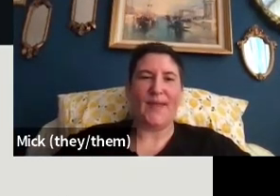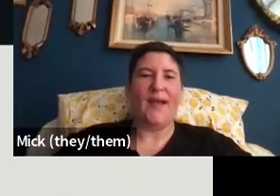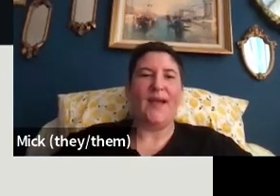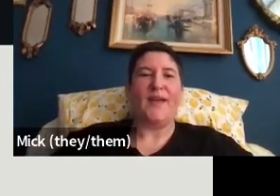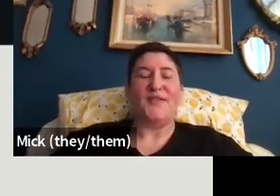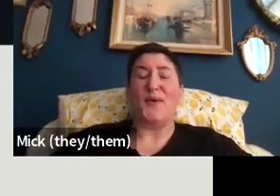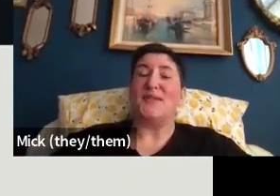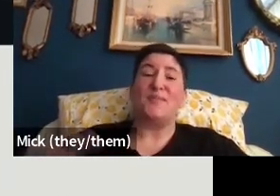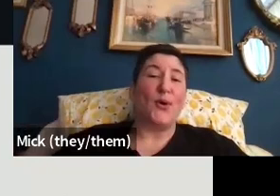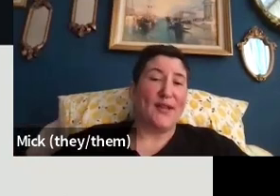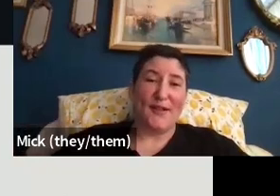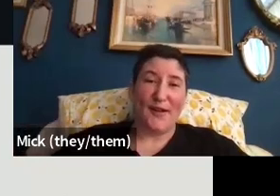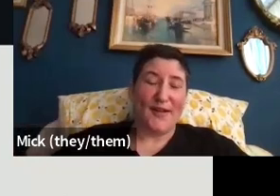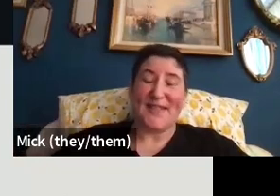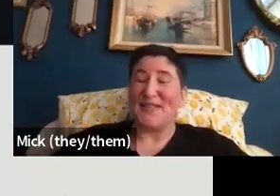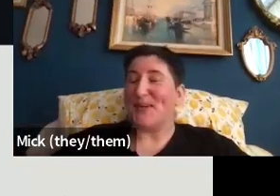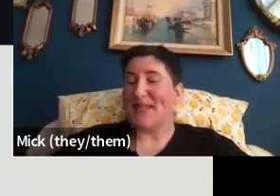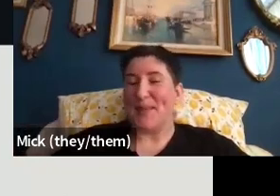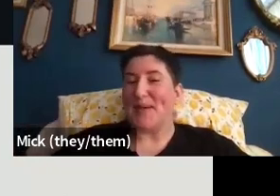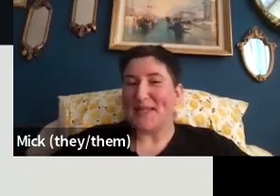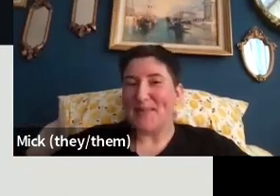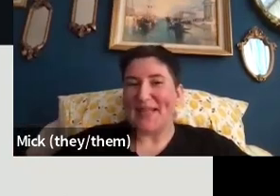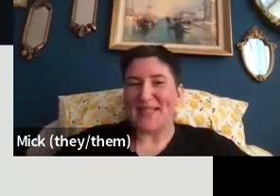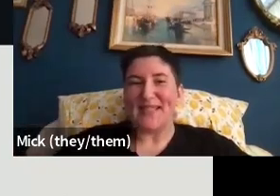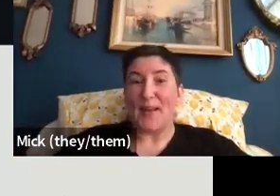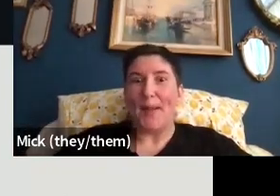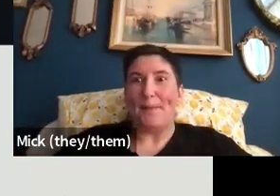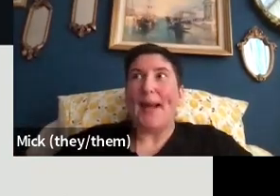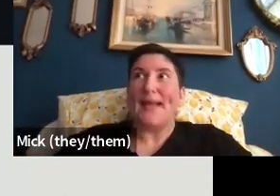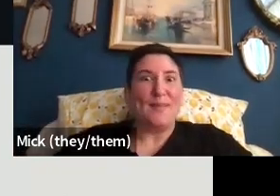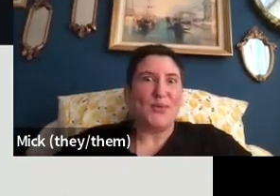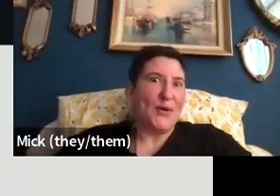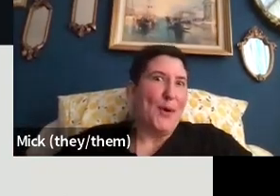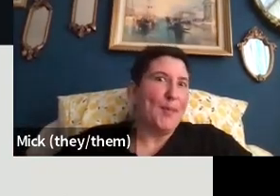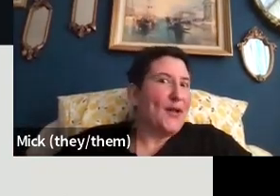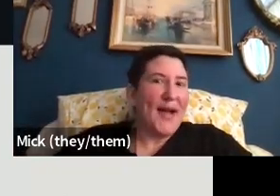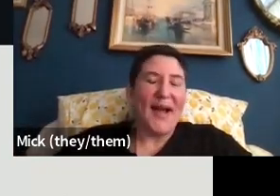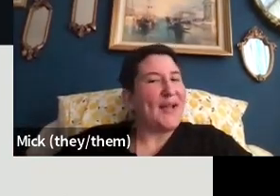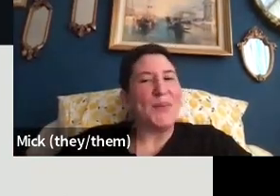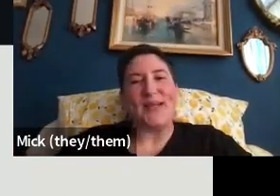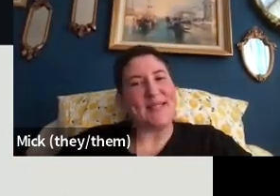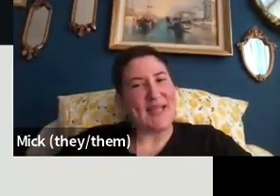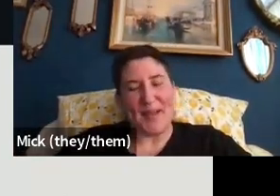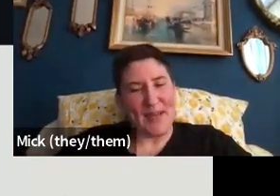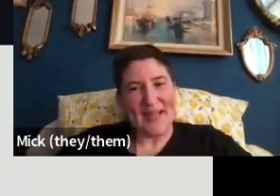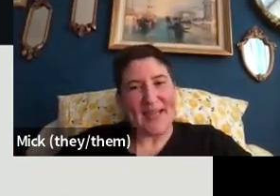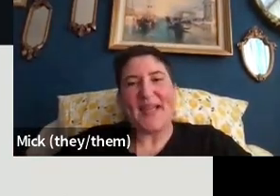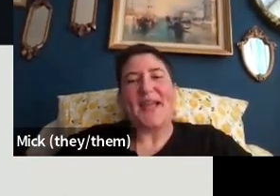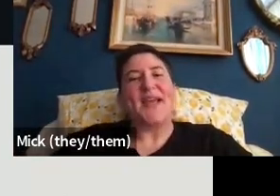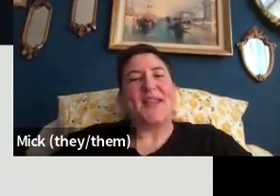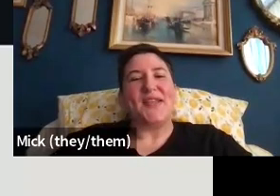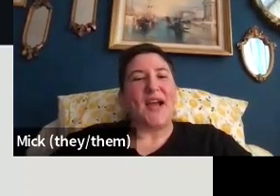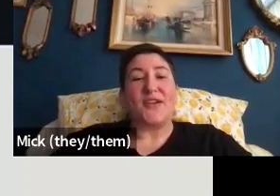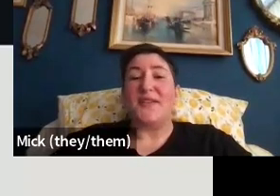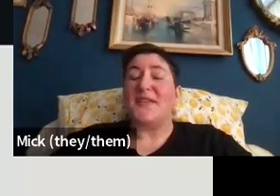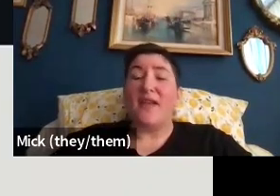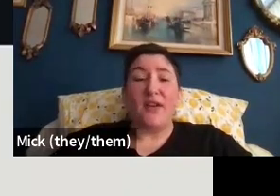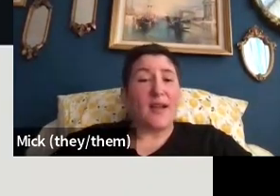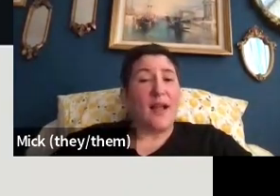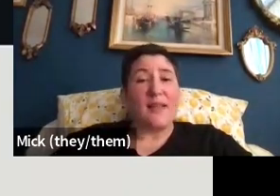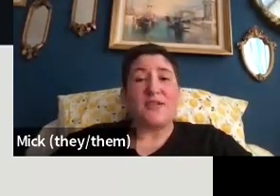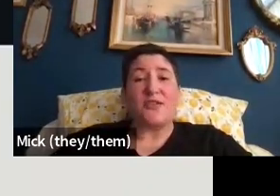large red blood cell with a face towering over a small Mick with mouth agape. The red blood cell says, Mick ate a slice